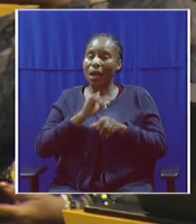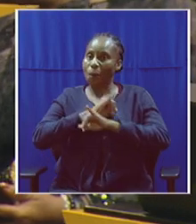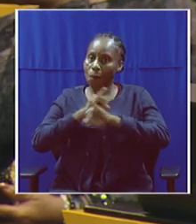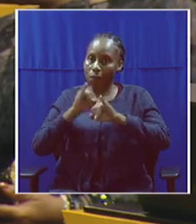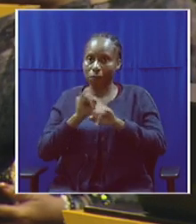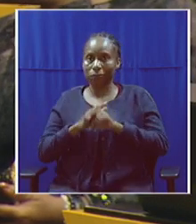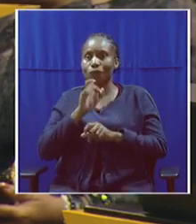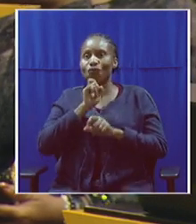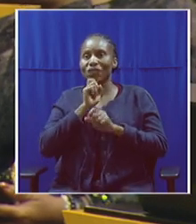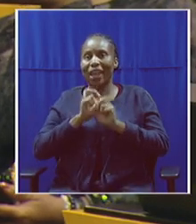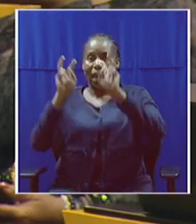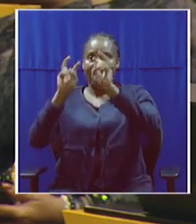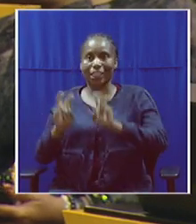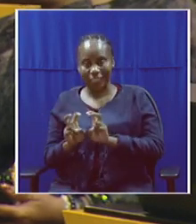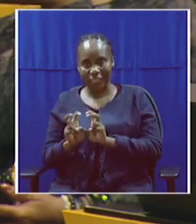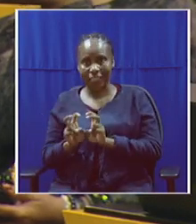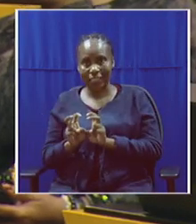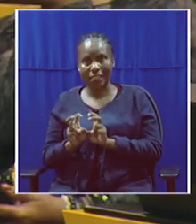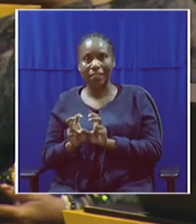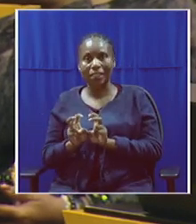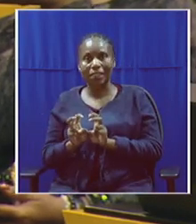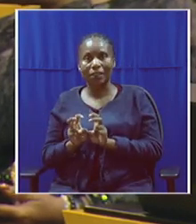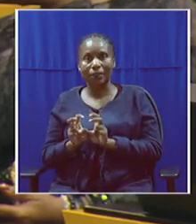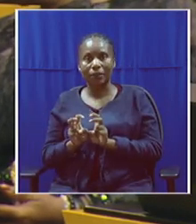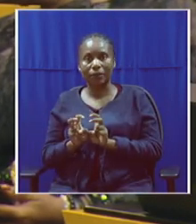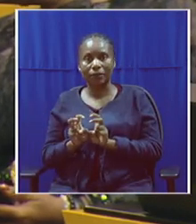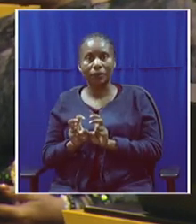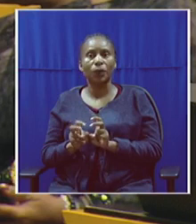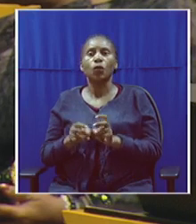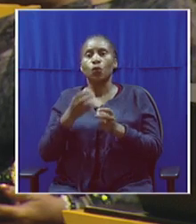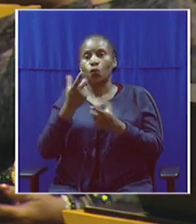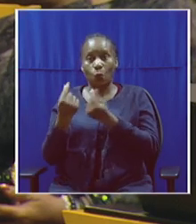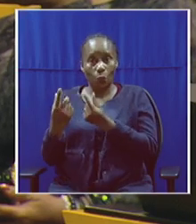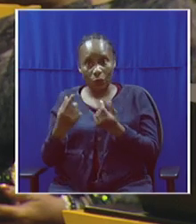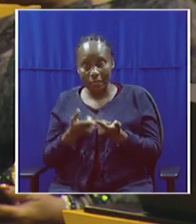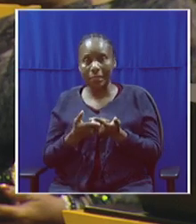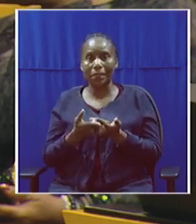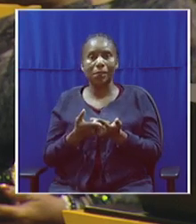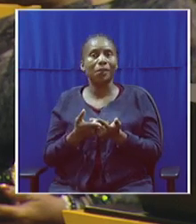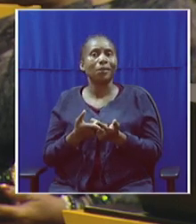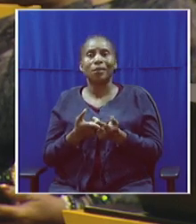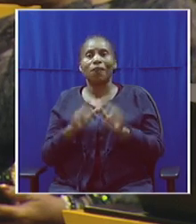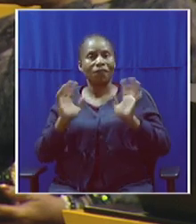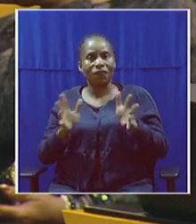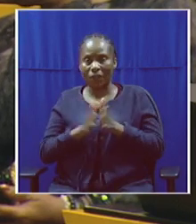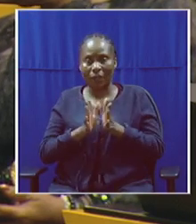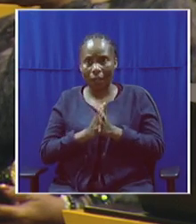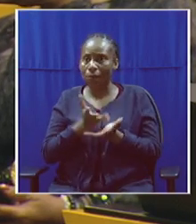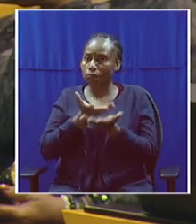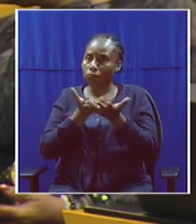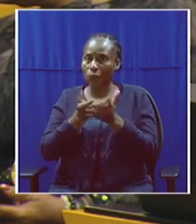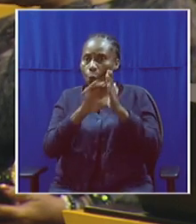electricity we only strange country that go out there and ask people to consume less of the produce that